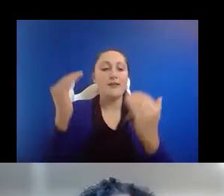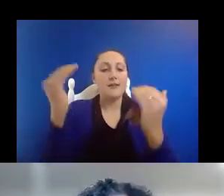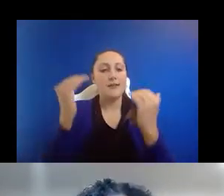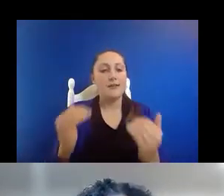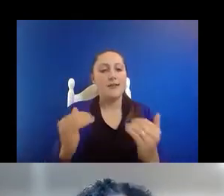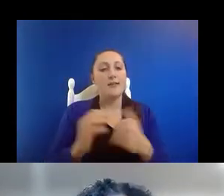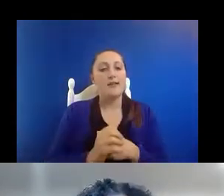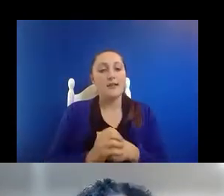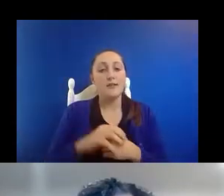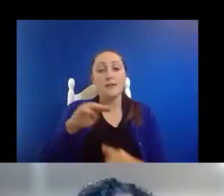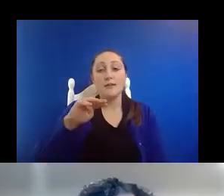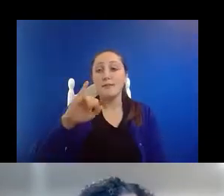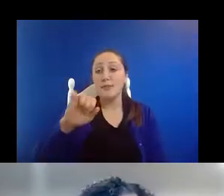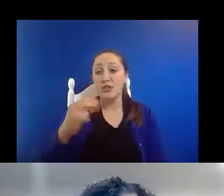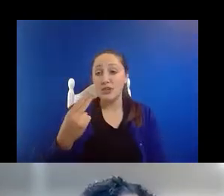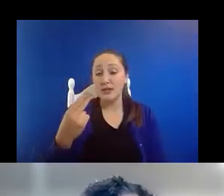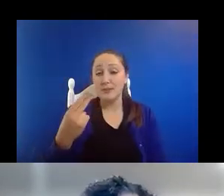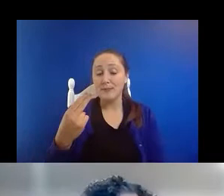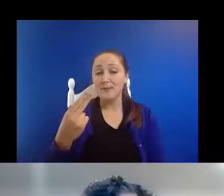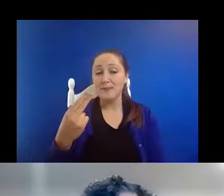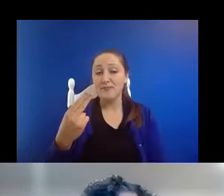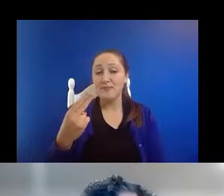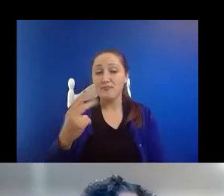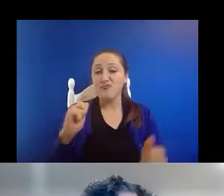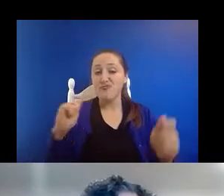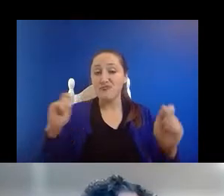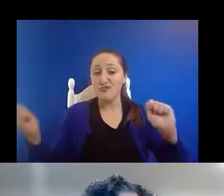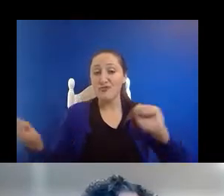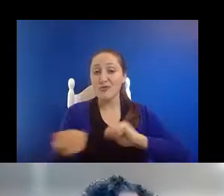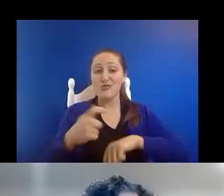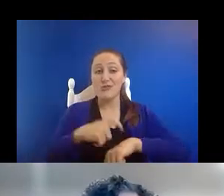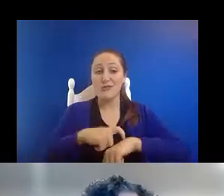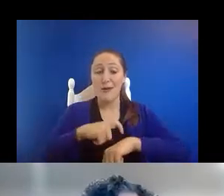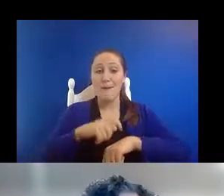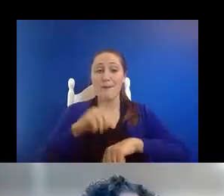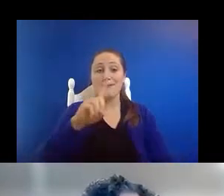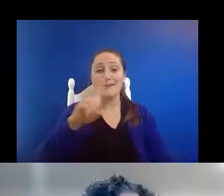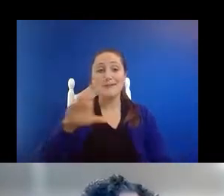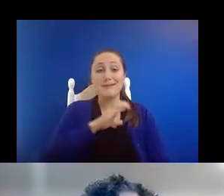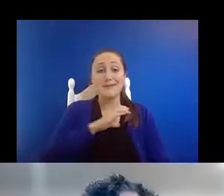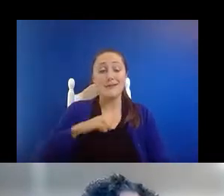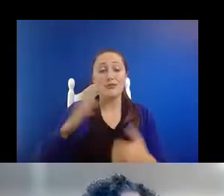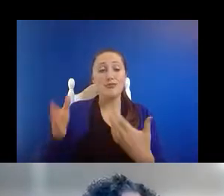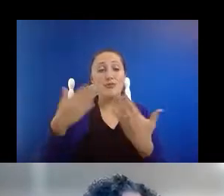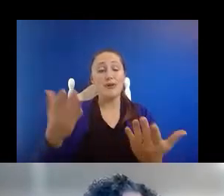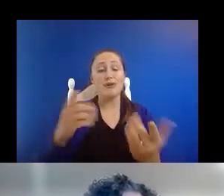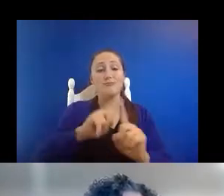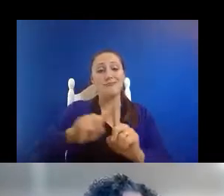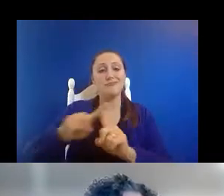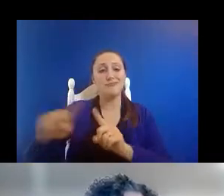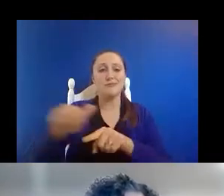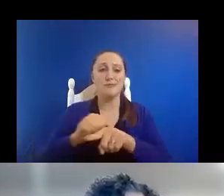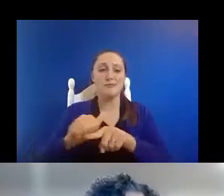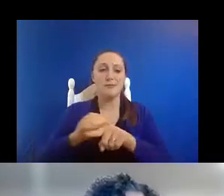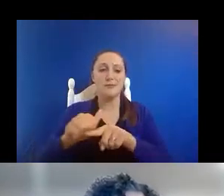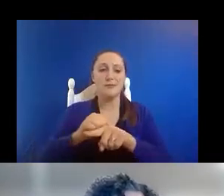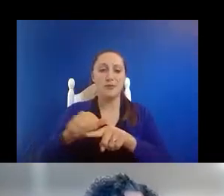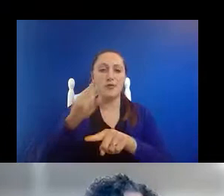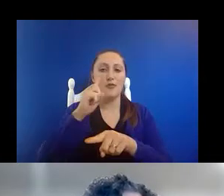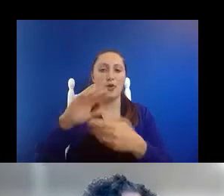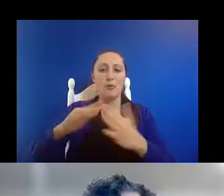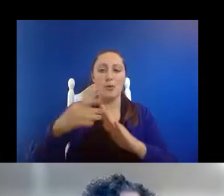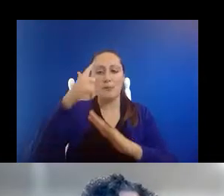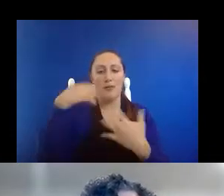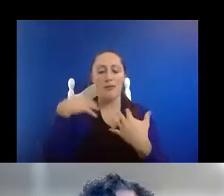In Michigan, during this transition, the DD Council continued to provide a variety of trainings for community mental health